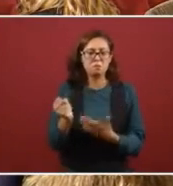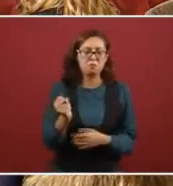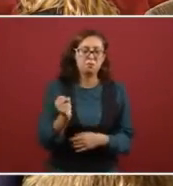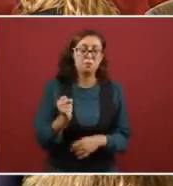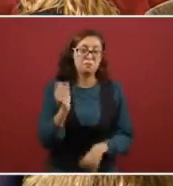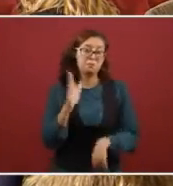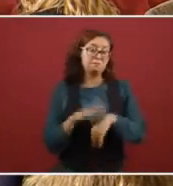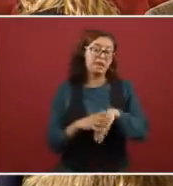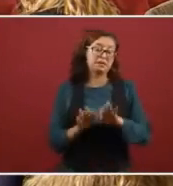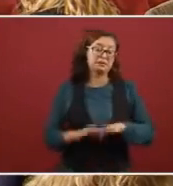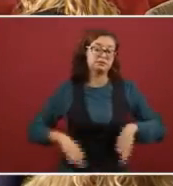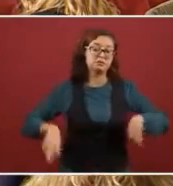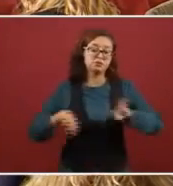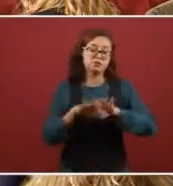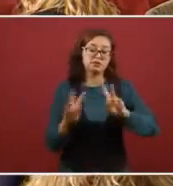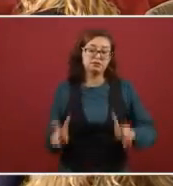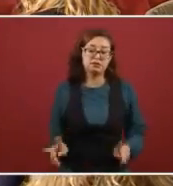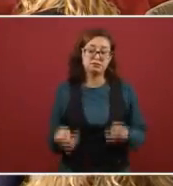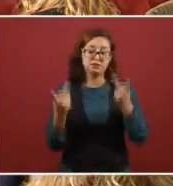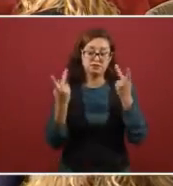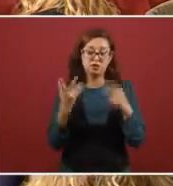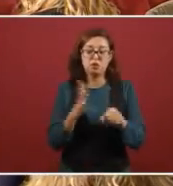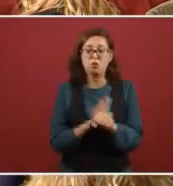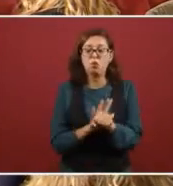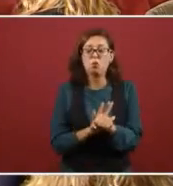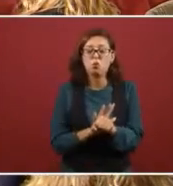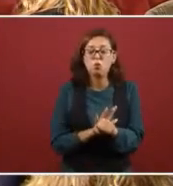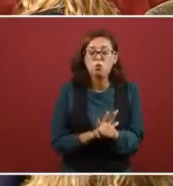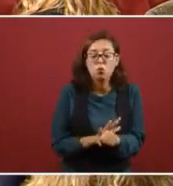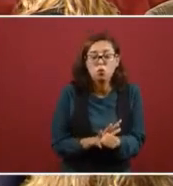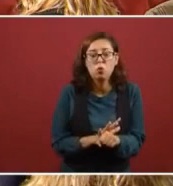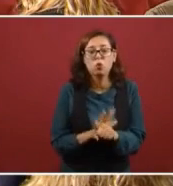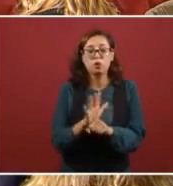But we insist it's going to be about